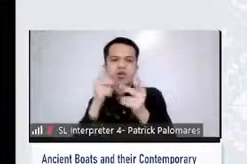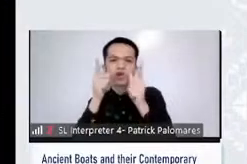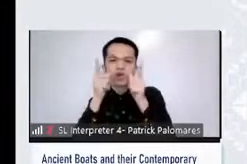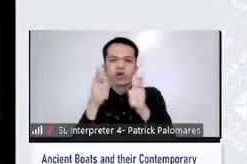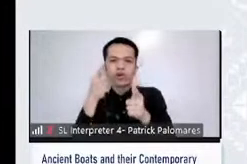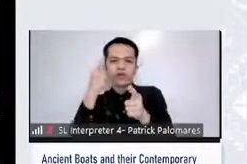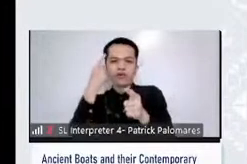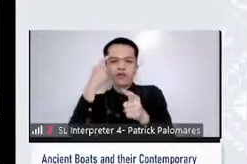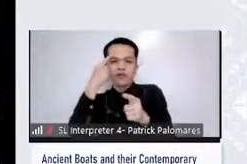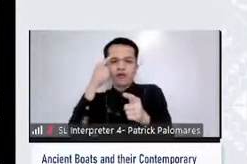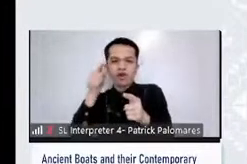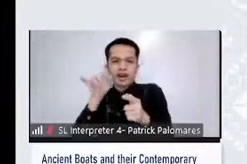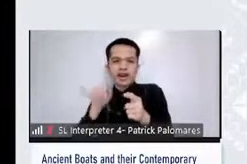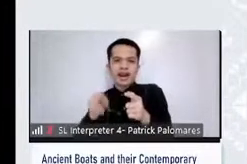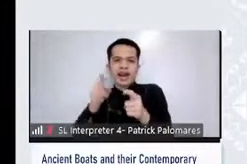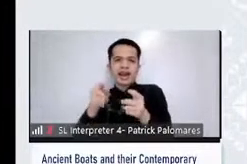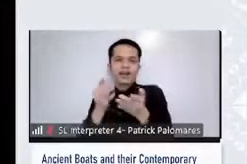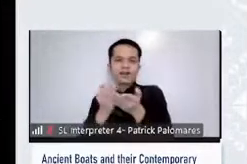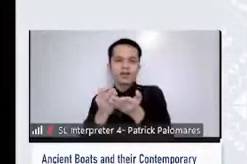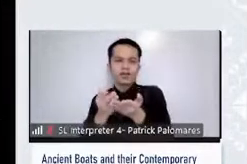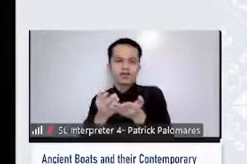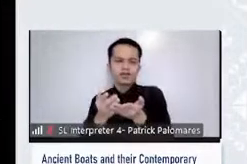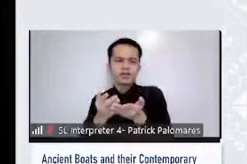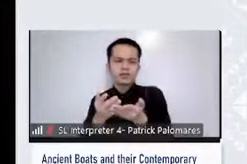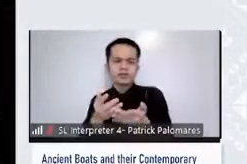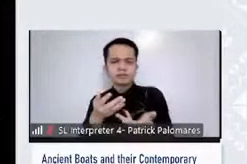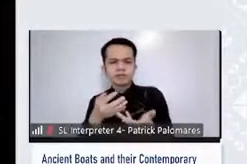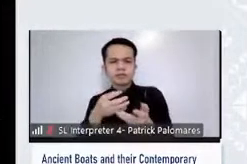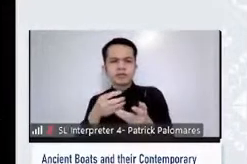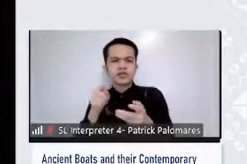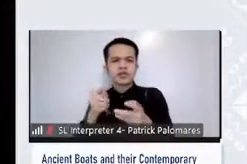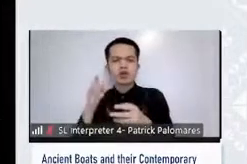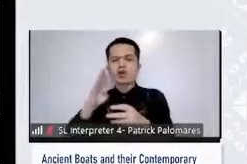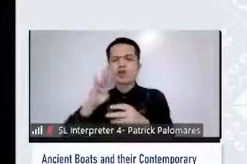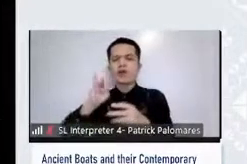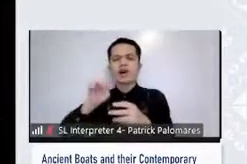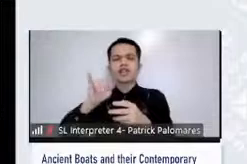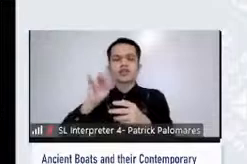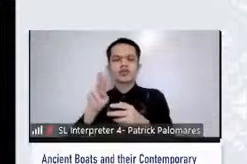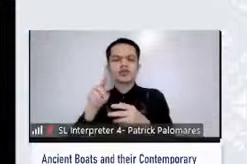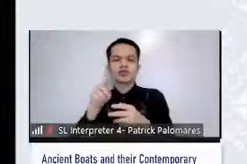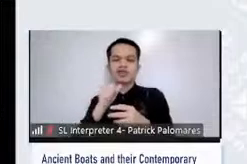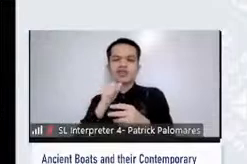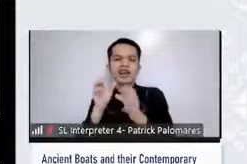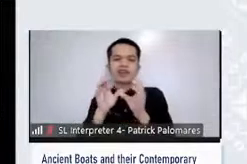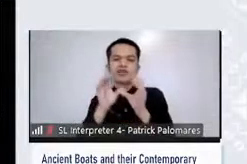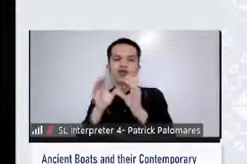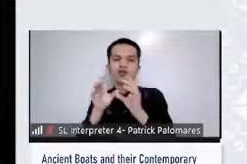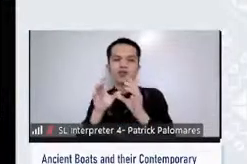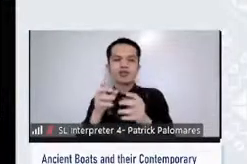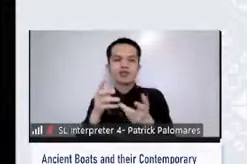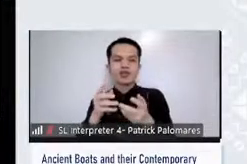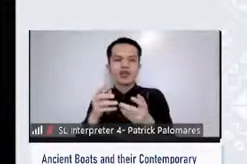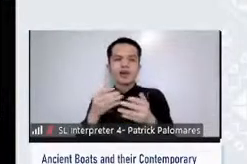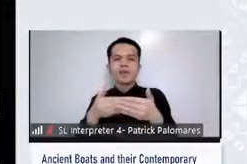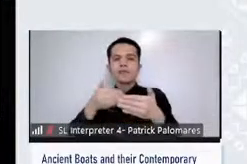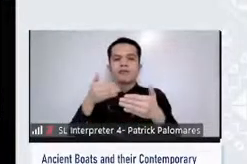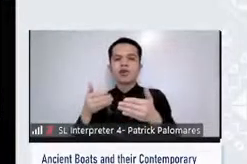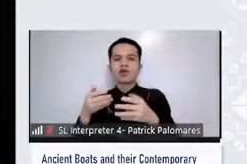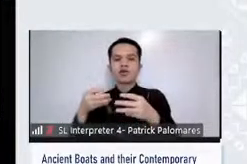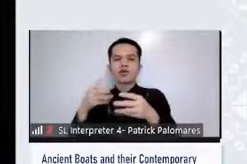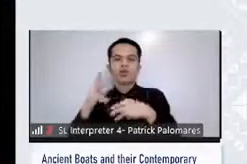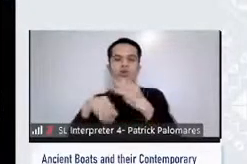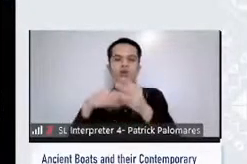Interestingly, older Bajau claim that it was not common among them before World War II and that it came into